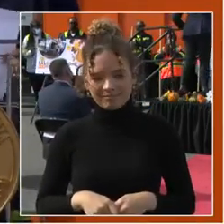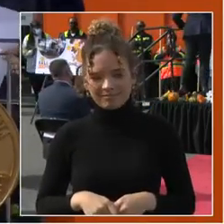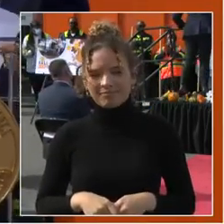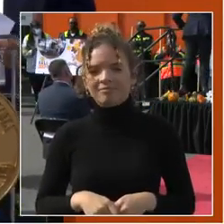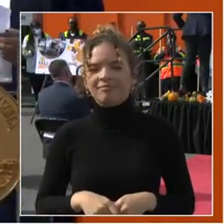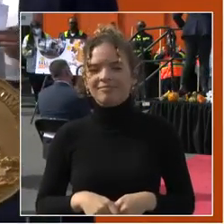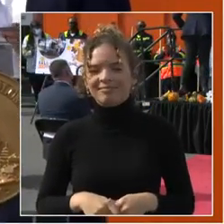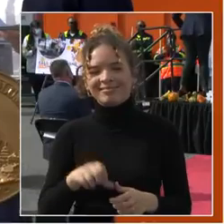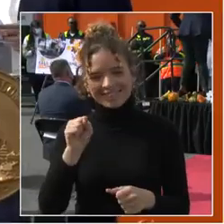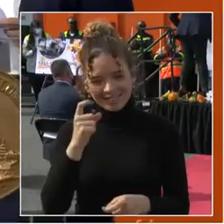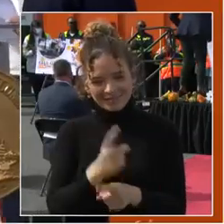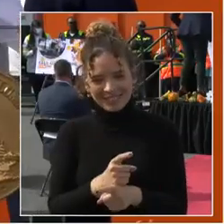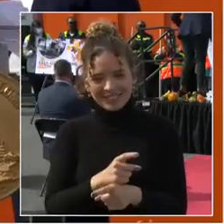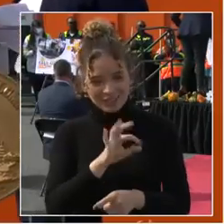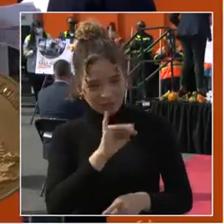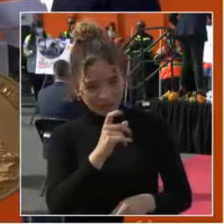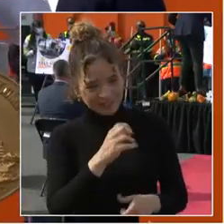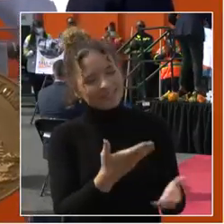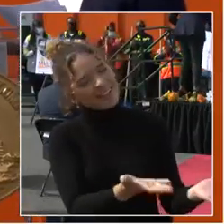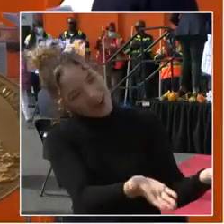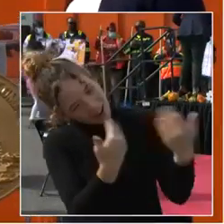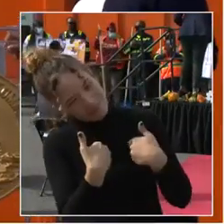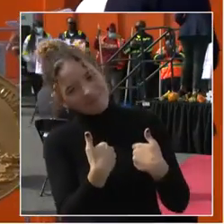on up to the podium. Yeah.